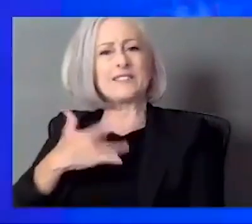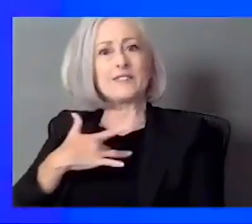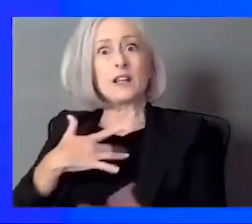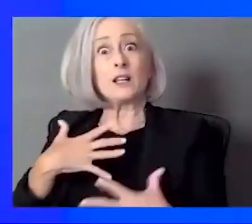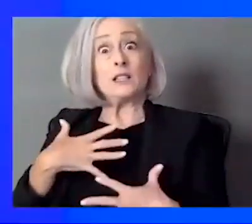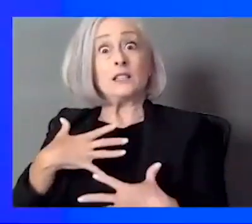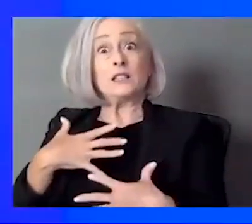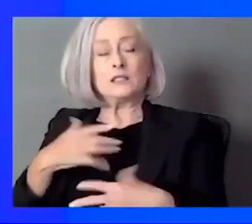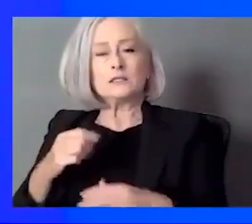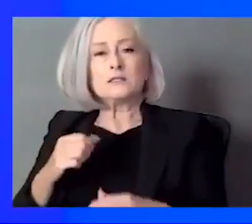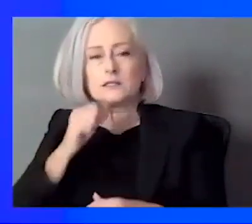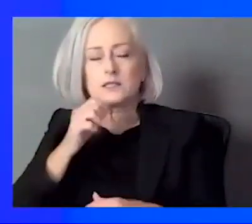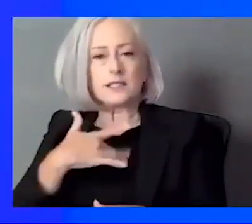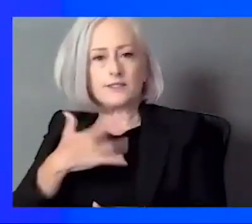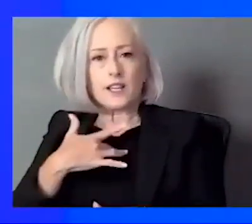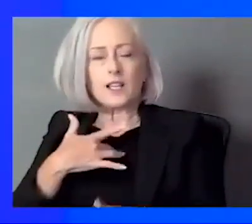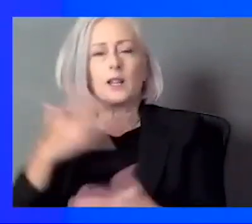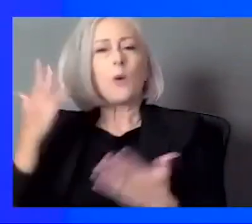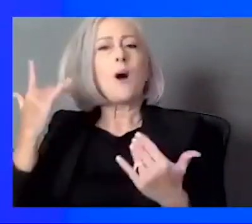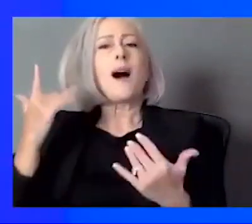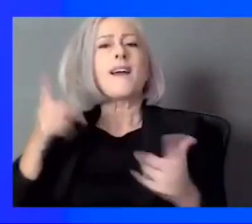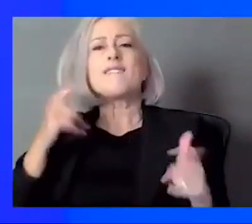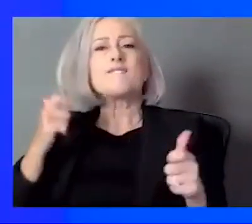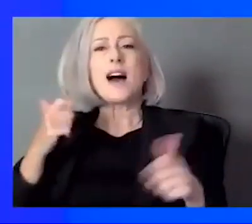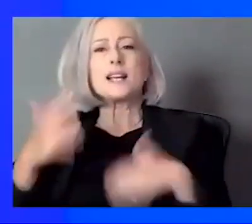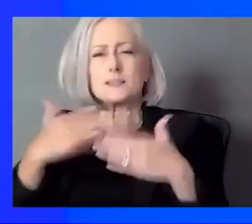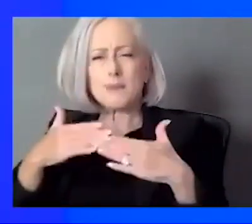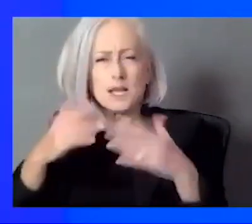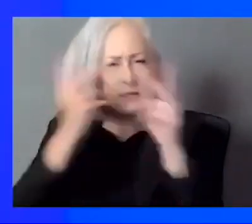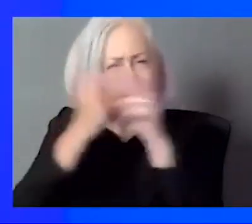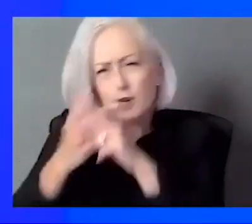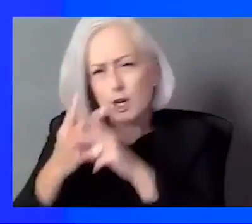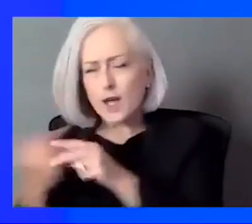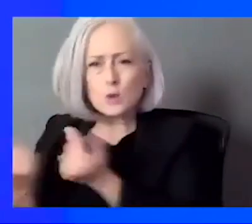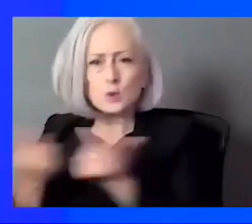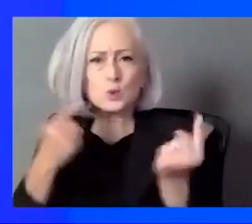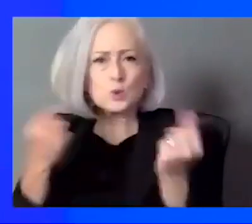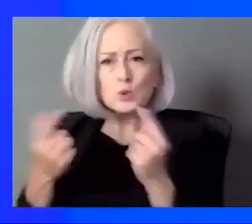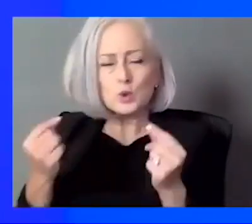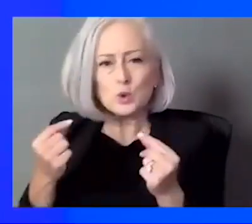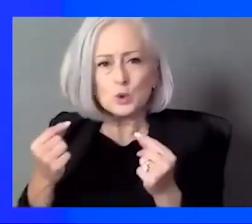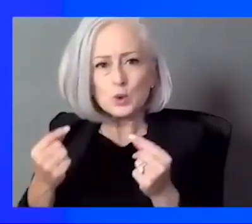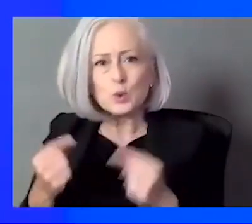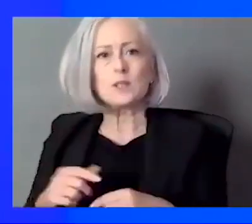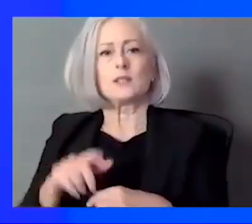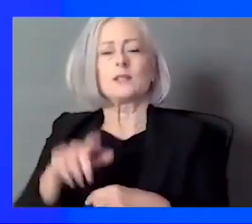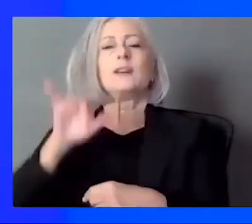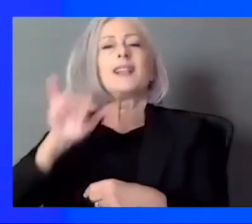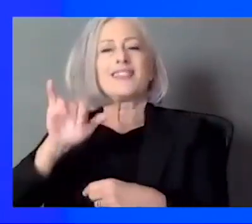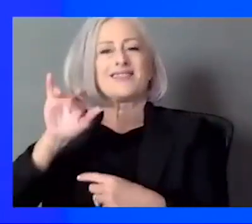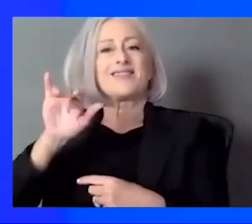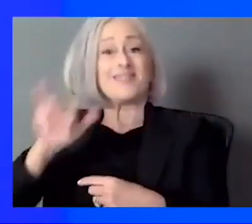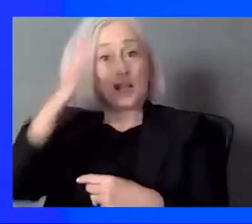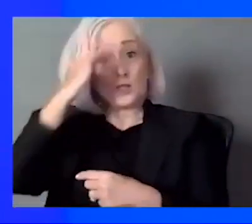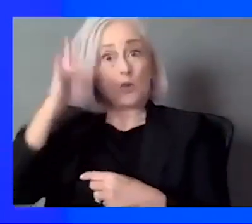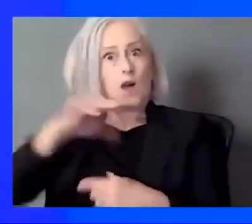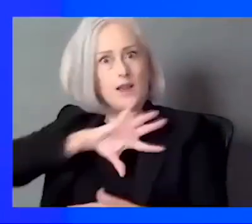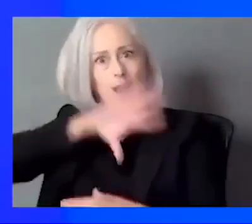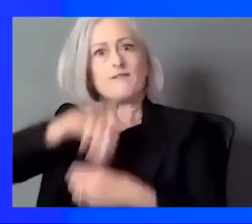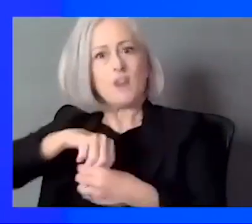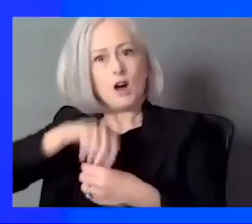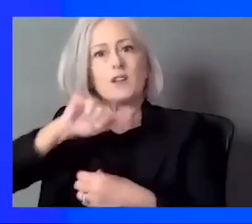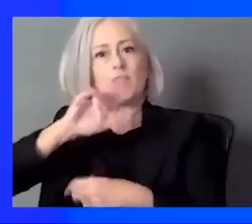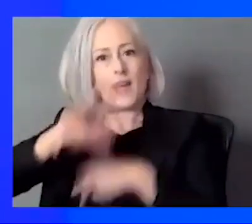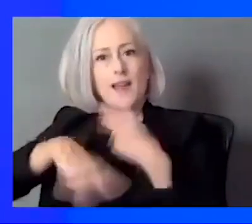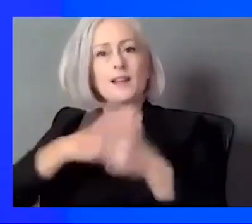so fast-paced. We were trying to figure everything out. This is what I got into the field for, is for these infections. Not quite like